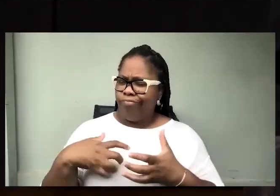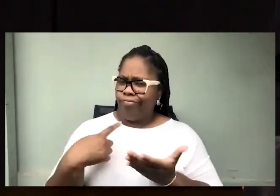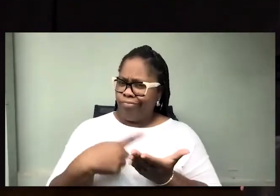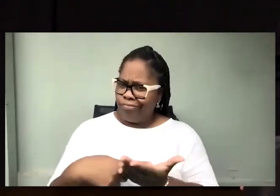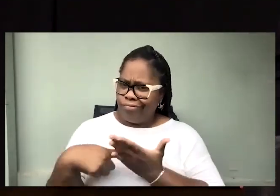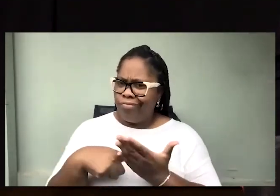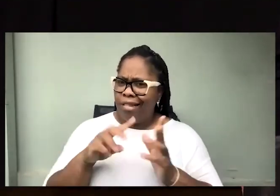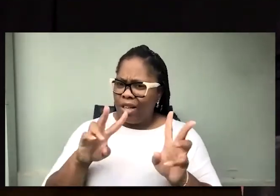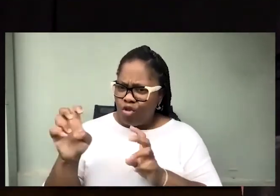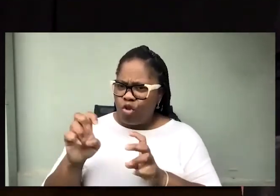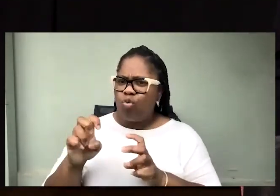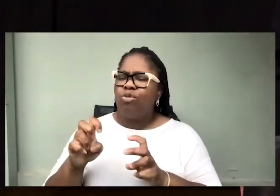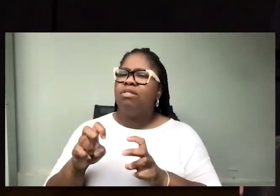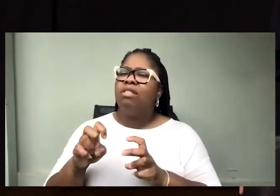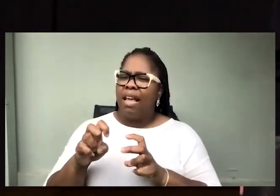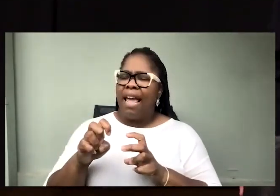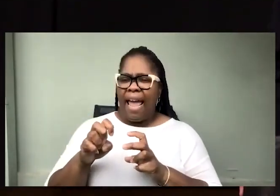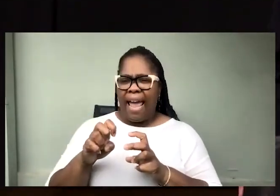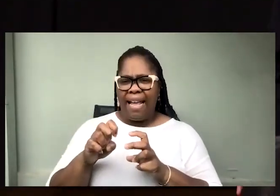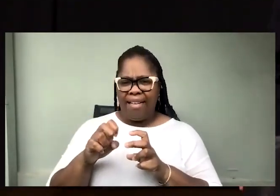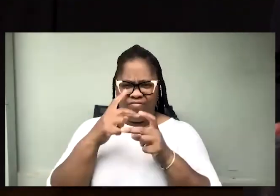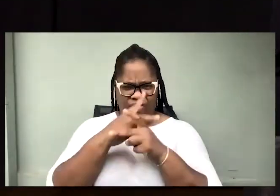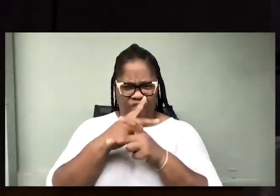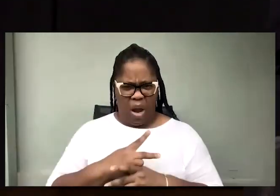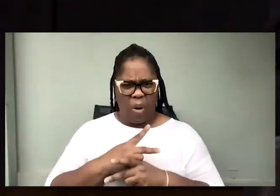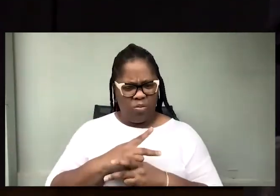through the master plan that